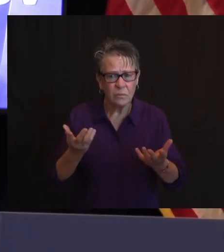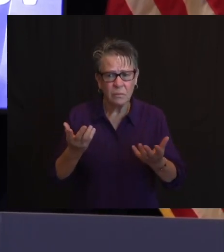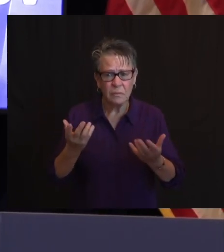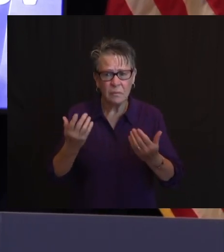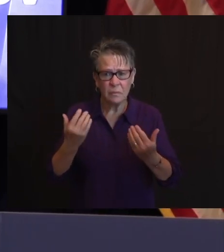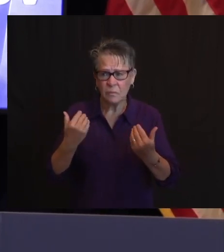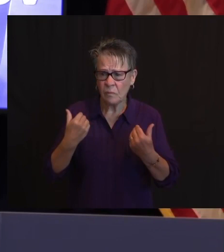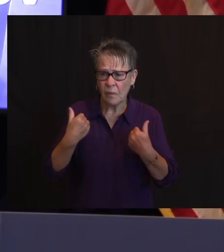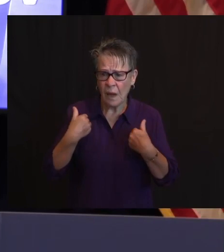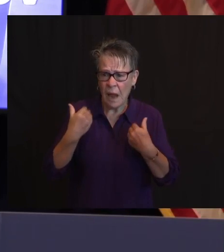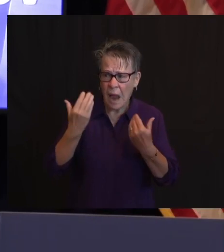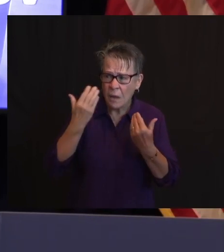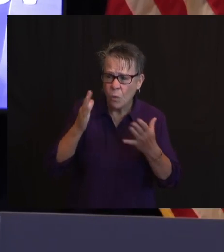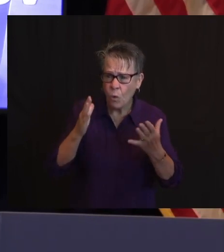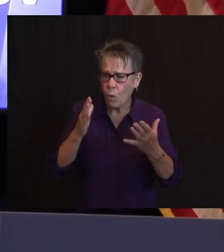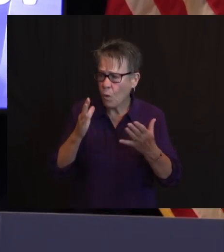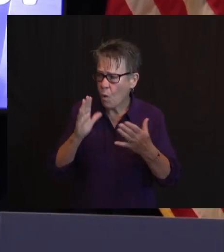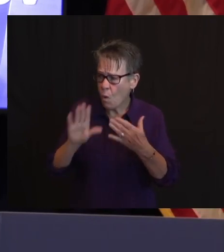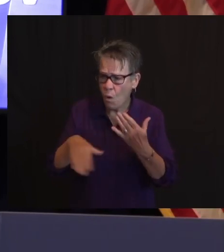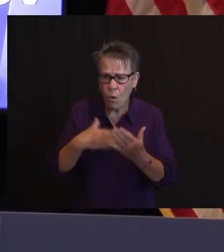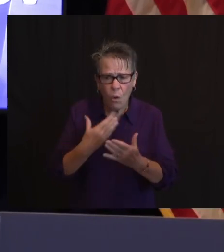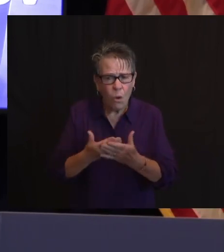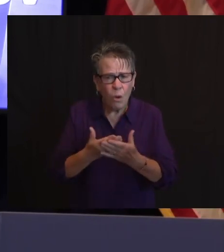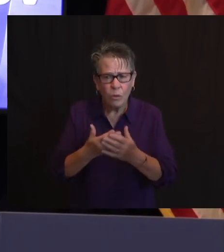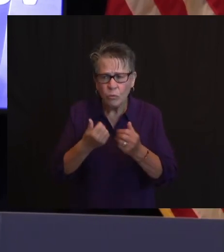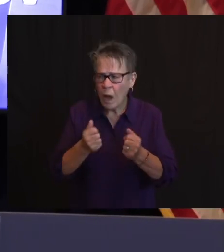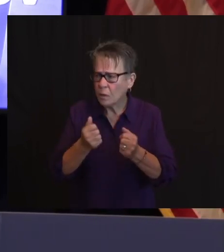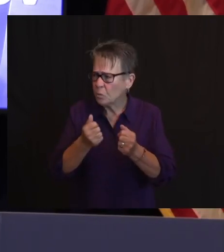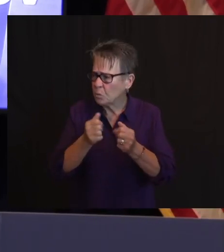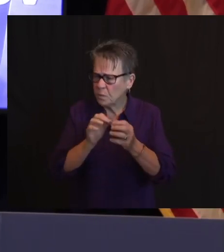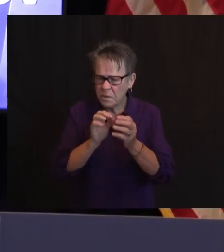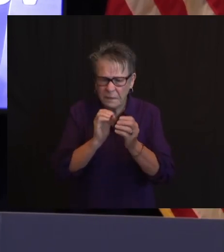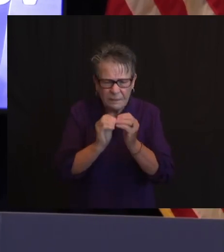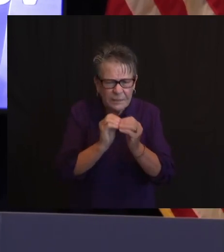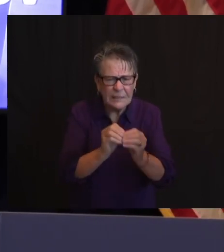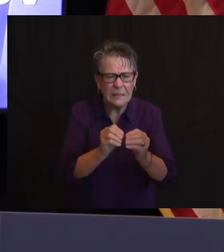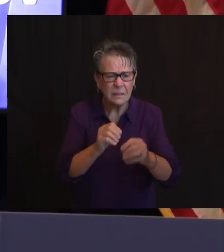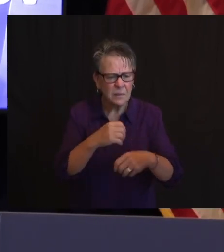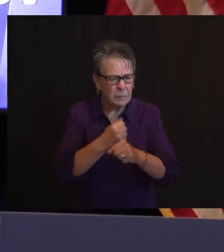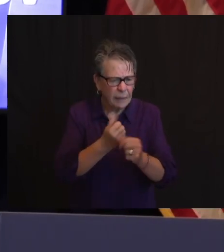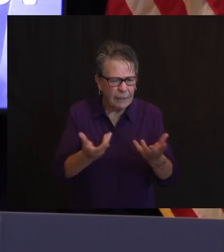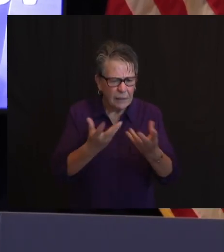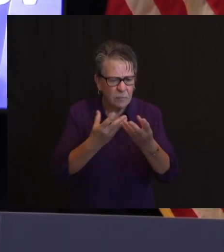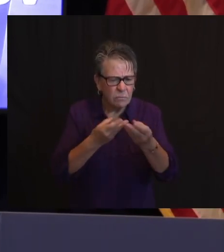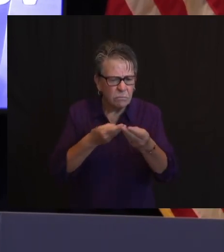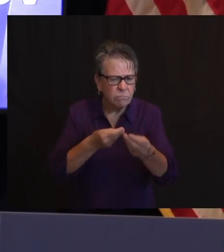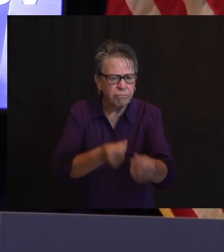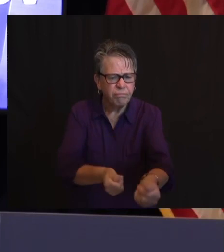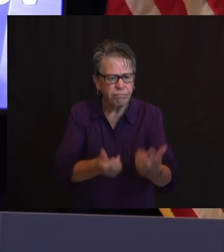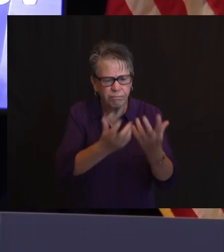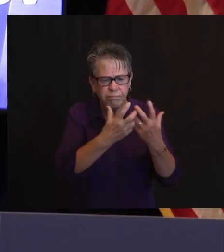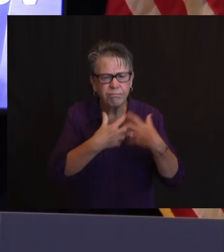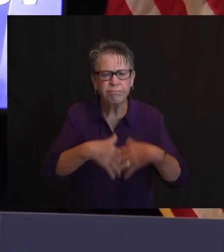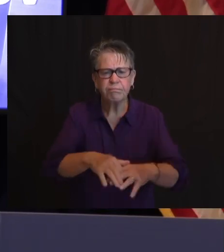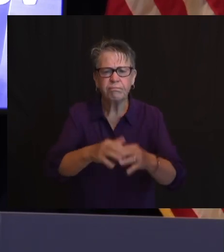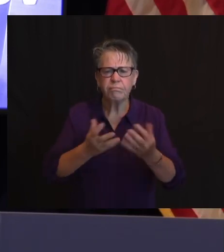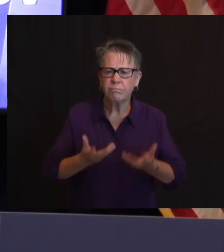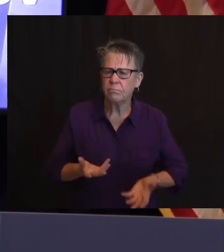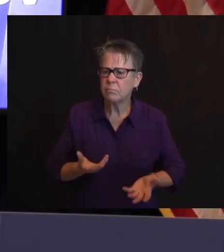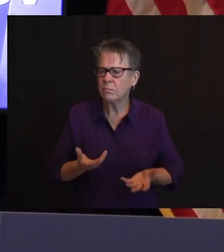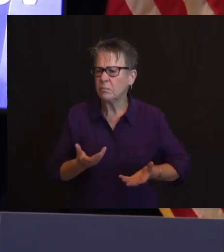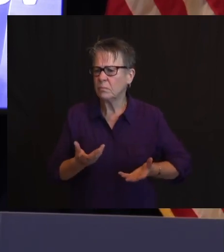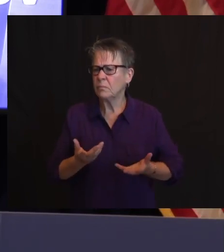weeks to deploy it throughout New Jersey. But I'll give a full report at our next presser